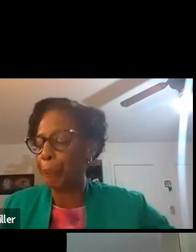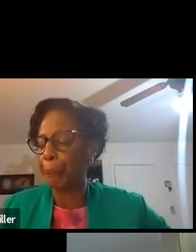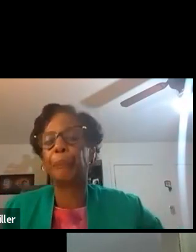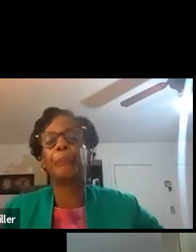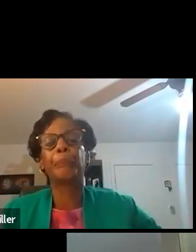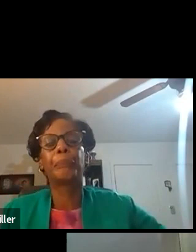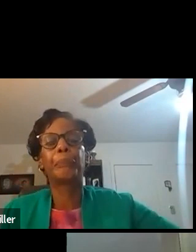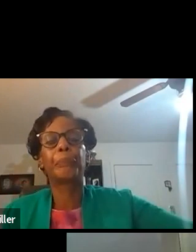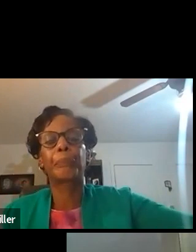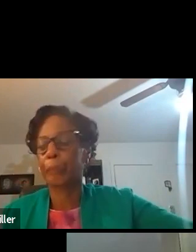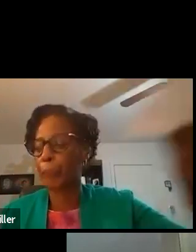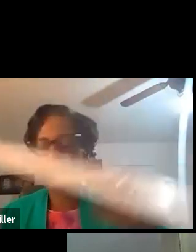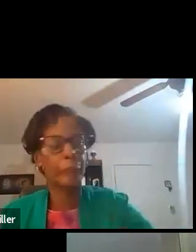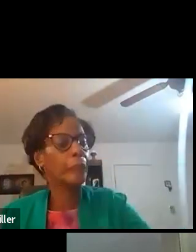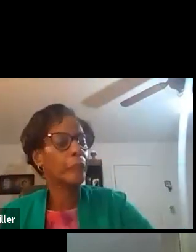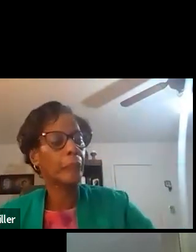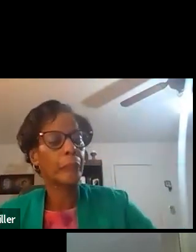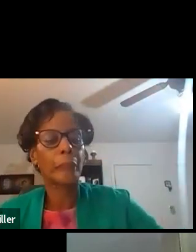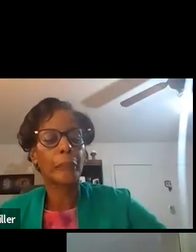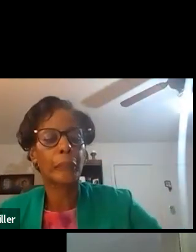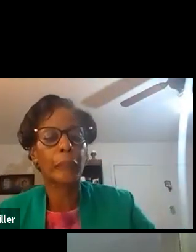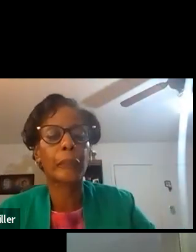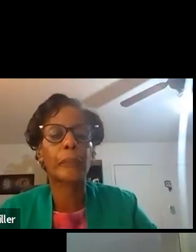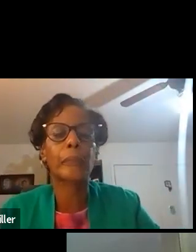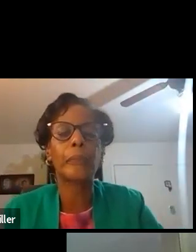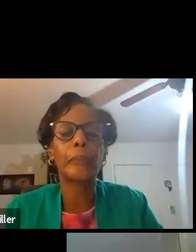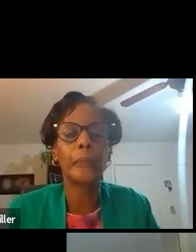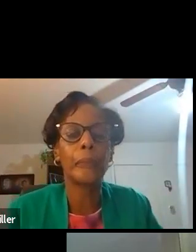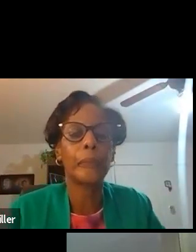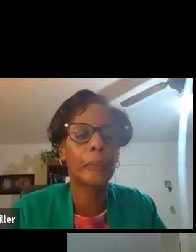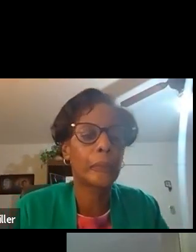All right, going back to